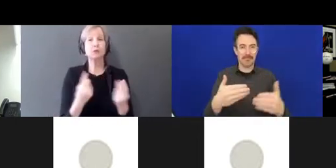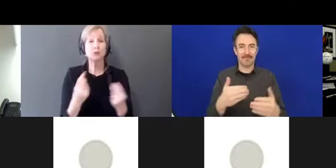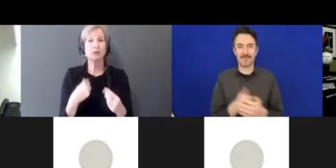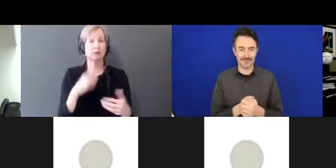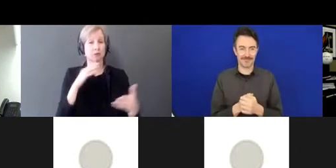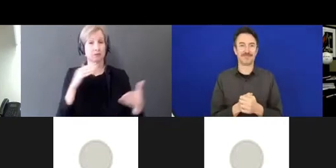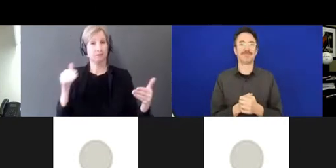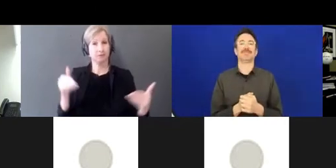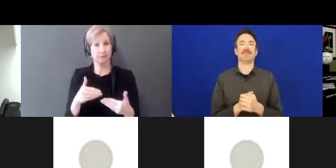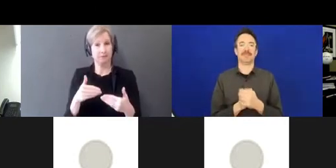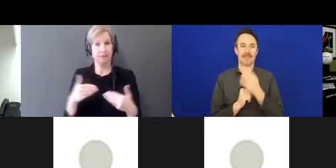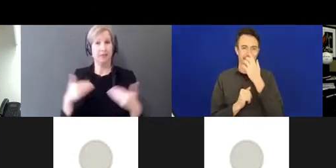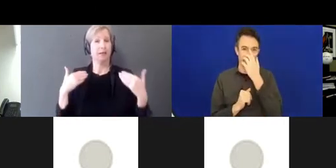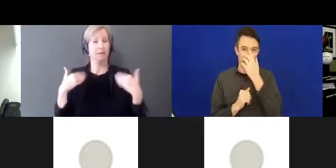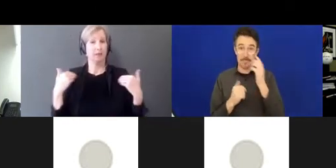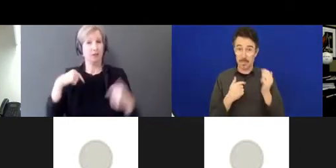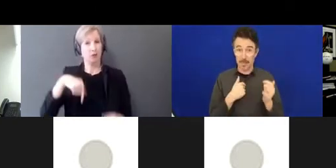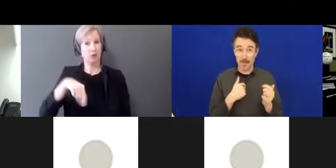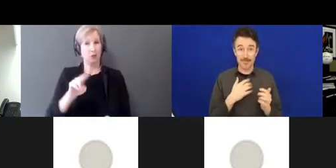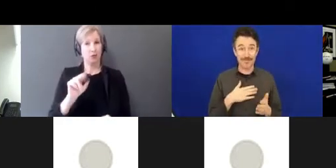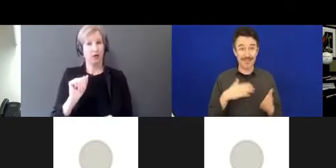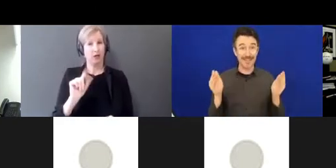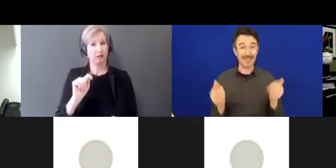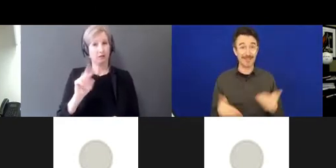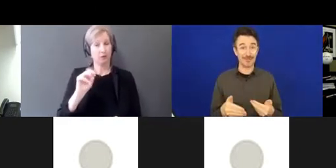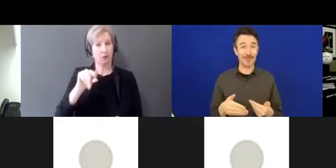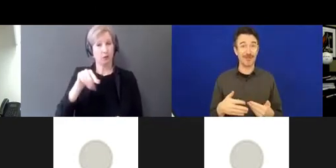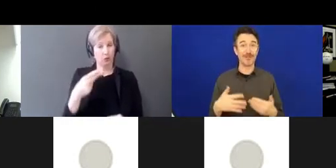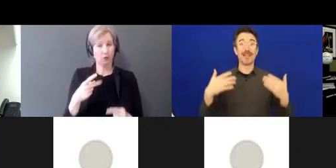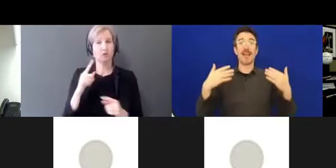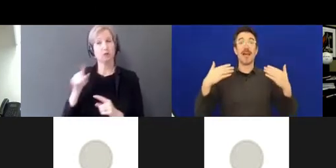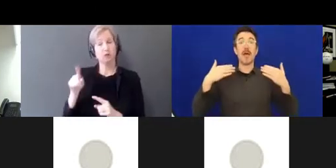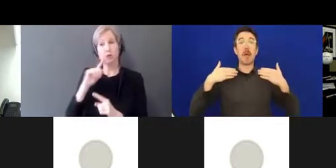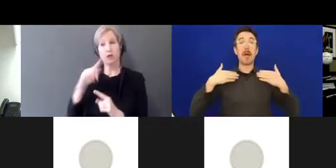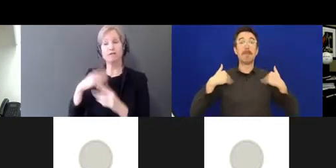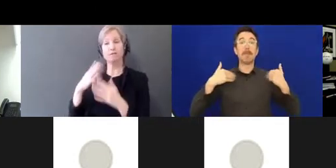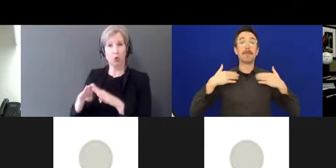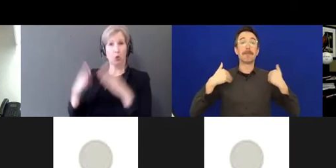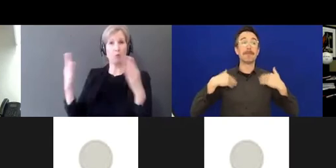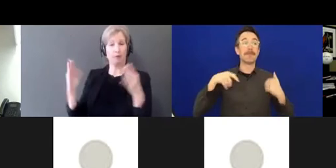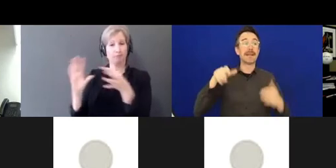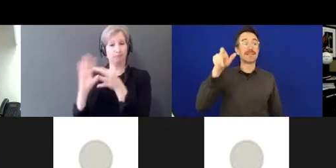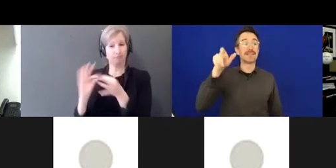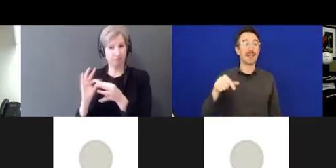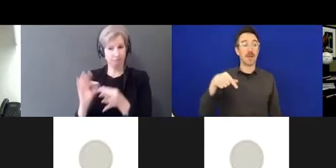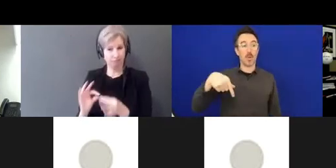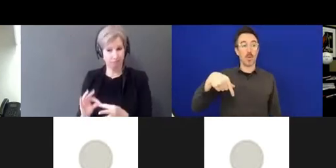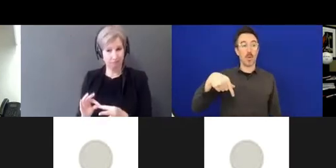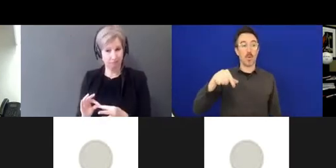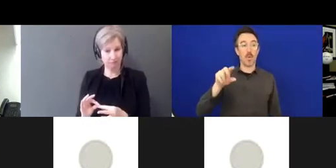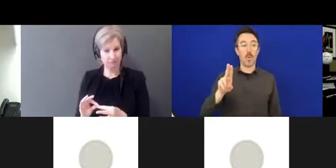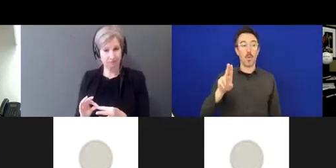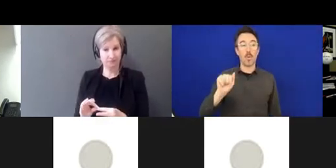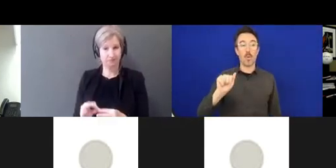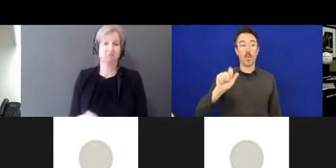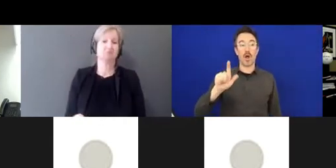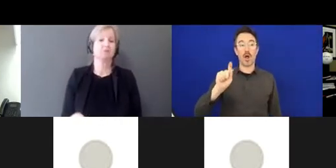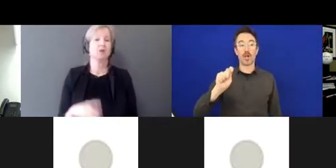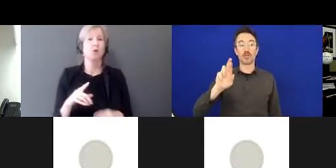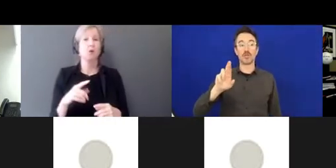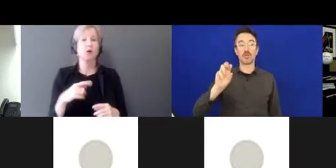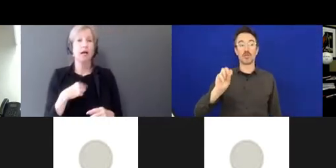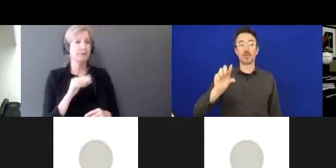Minister Qualtrough and ask her to make some opening comments. When I spoke with her office in advance and